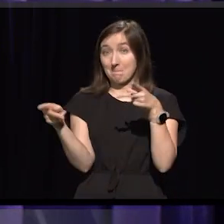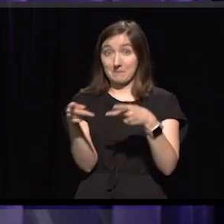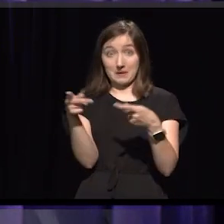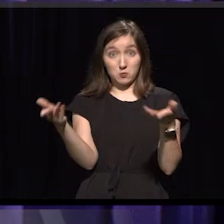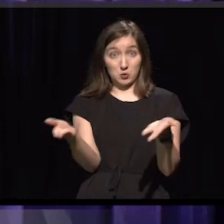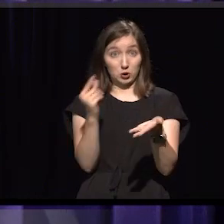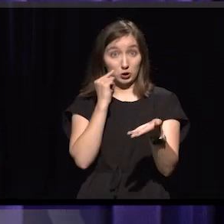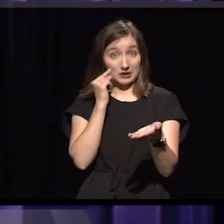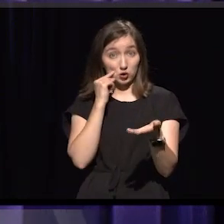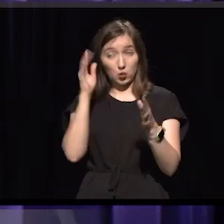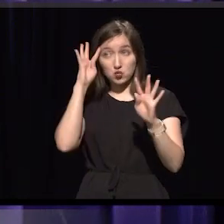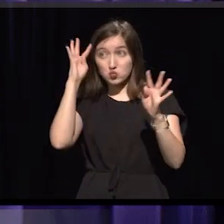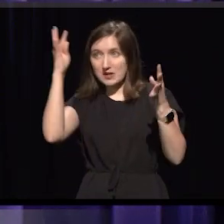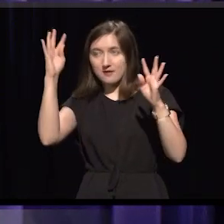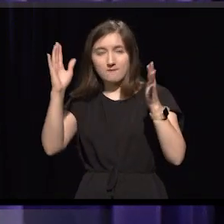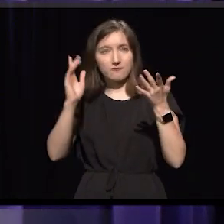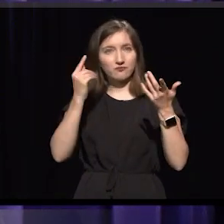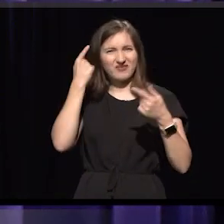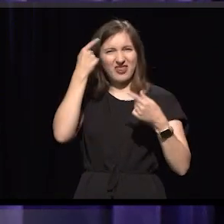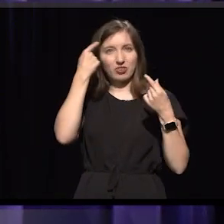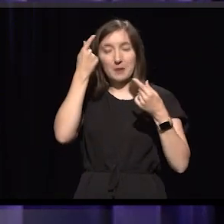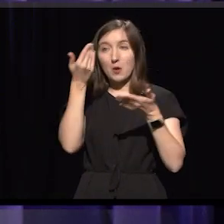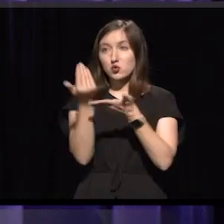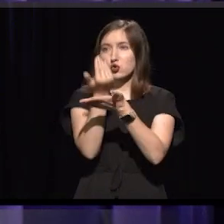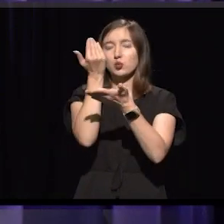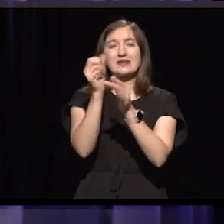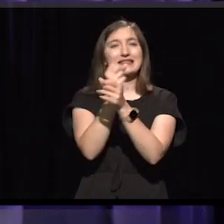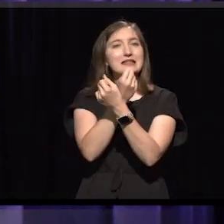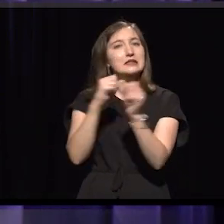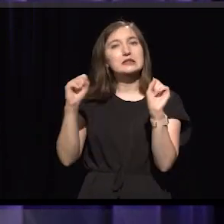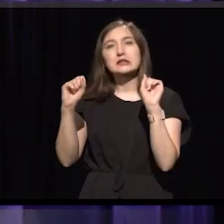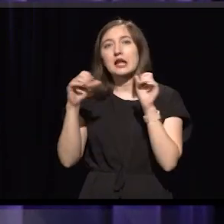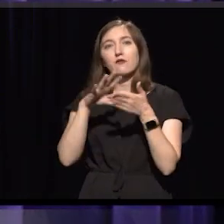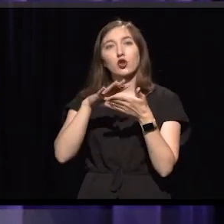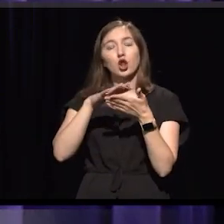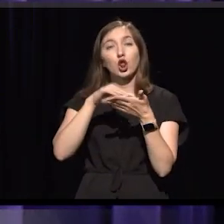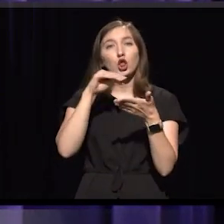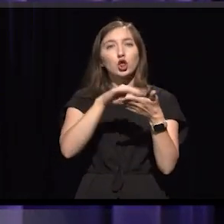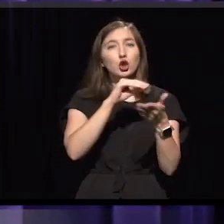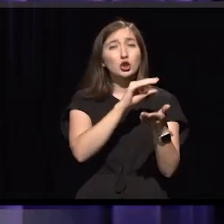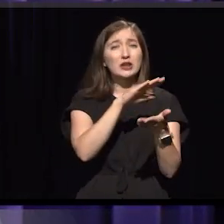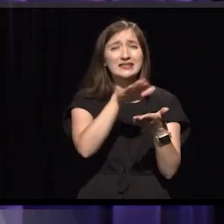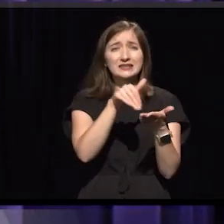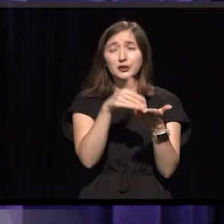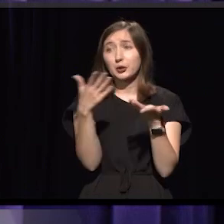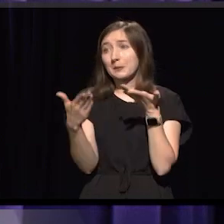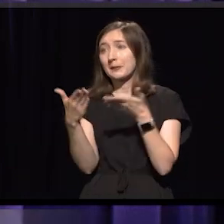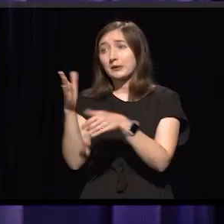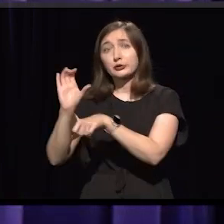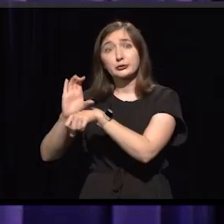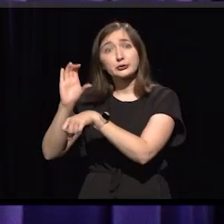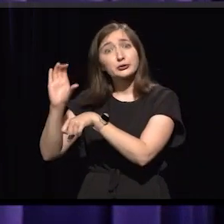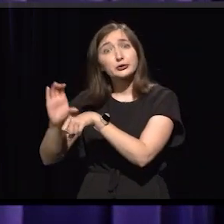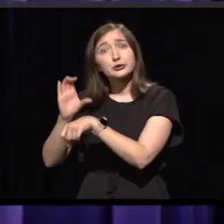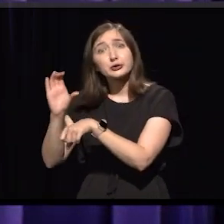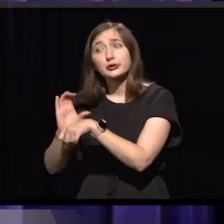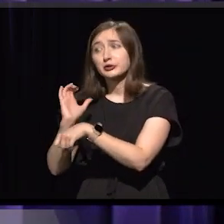can do to come up with more safe learning centers like that. I don't know if the answer is to do them in churches or what other spaces,